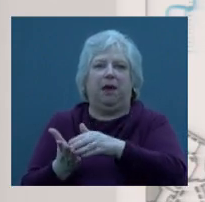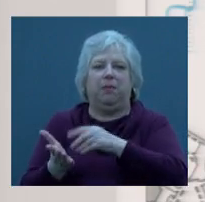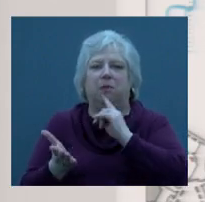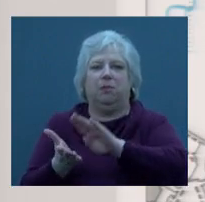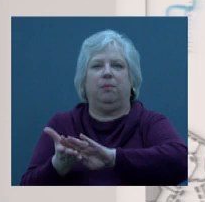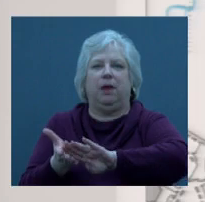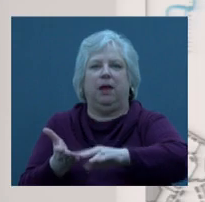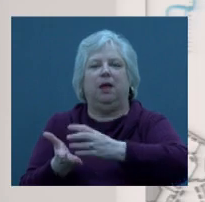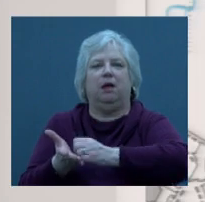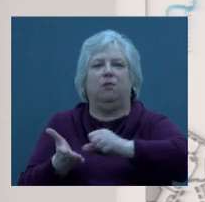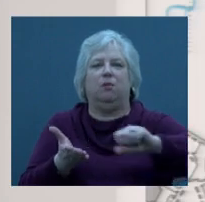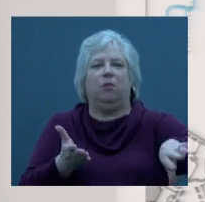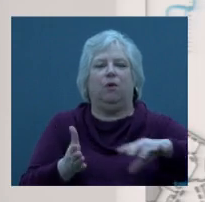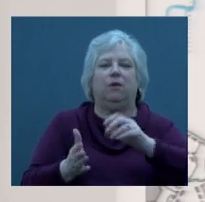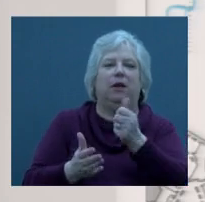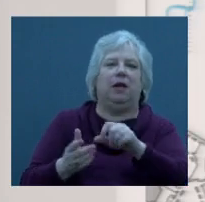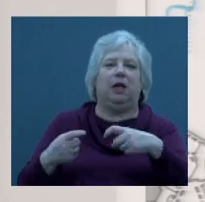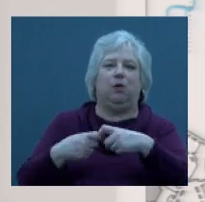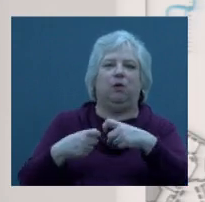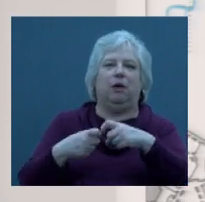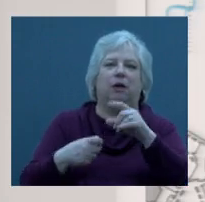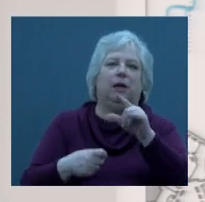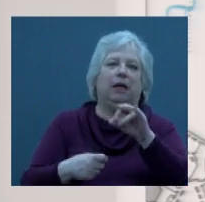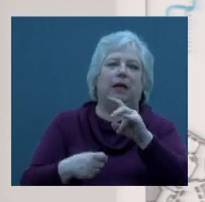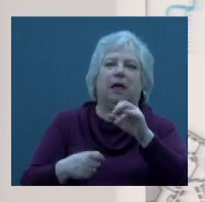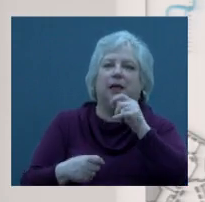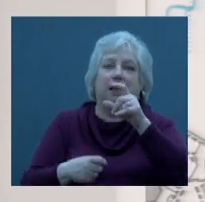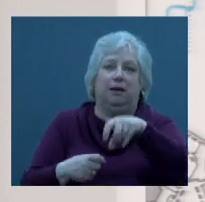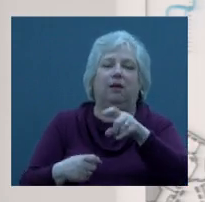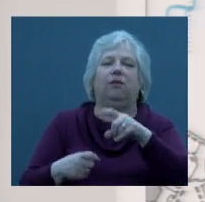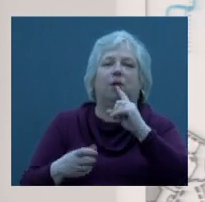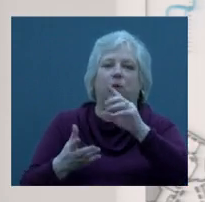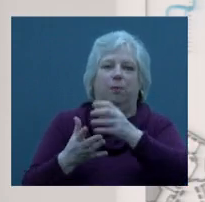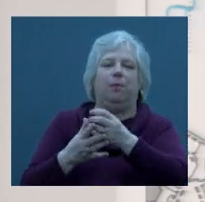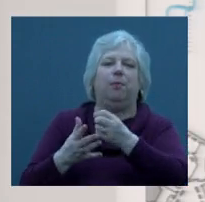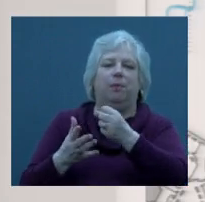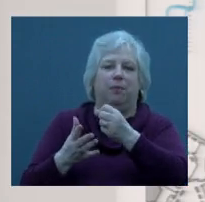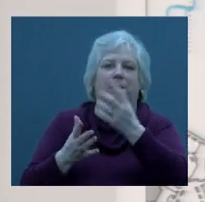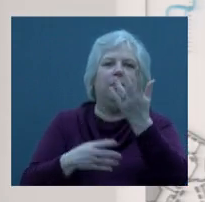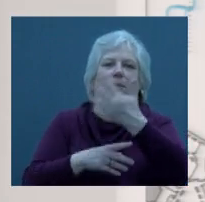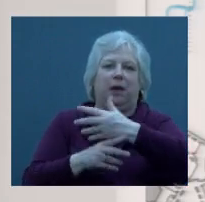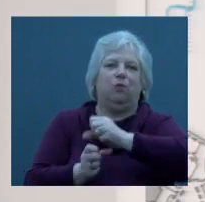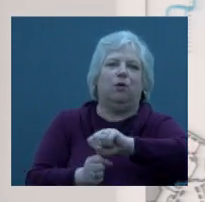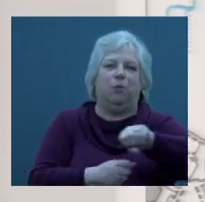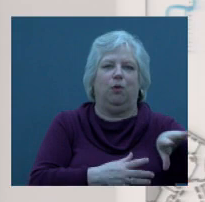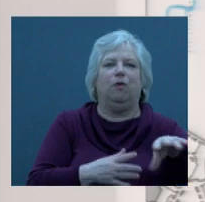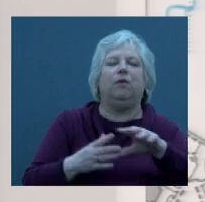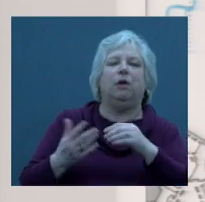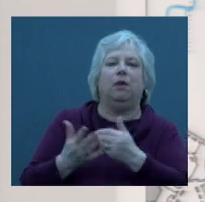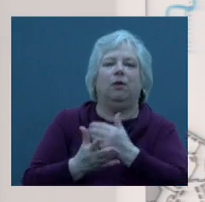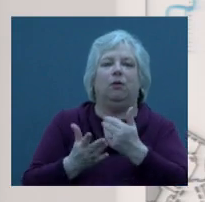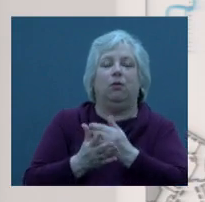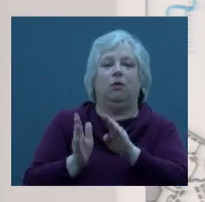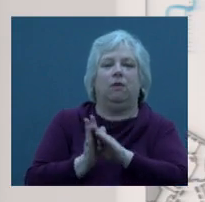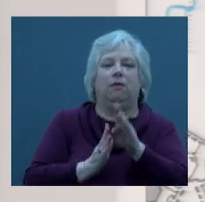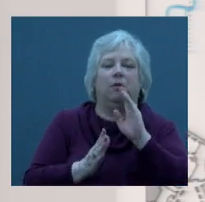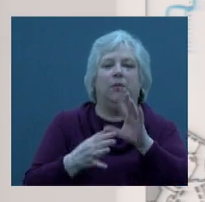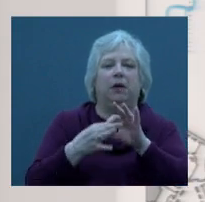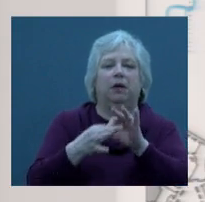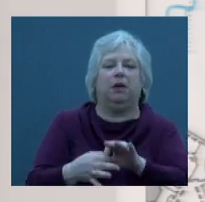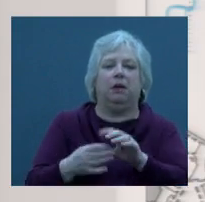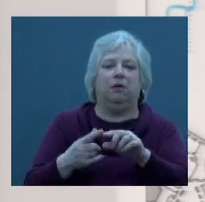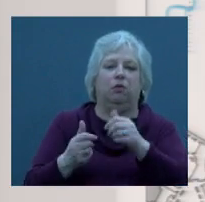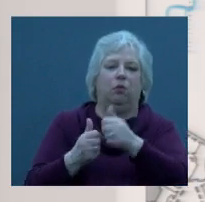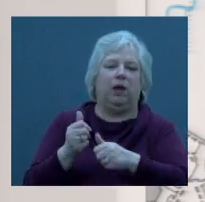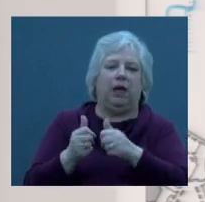utility service lines not necessary for the development would also be removed during site preparation. The new development would be connected to